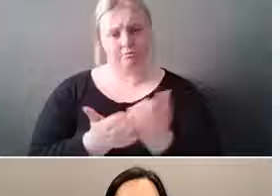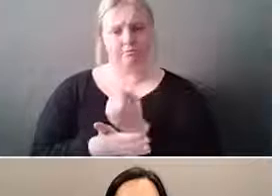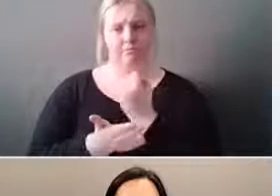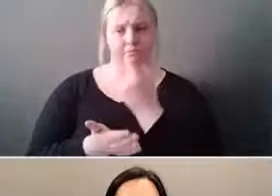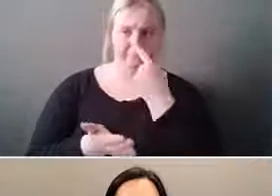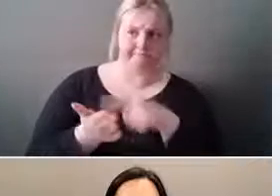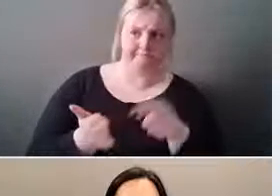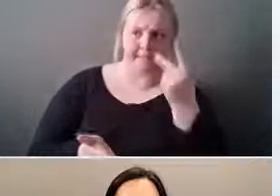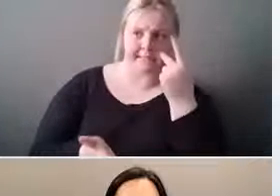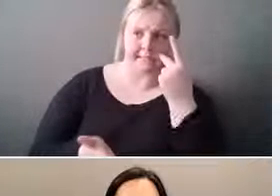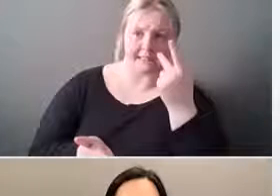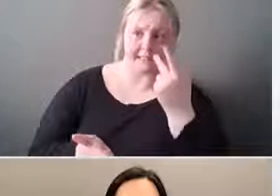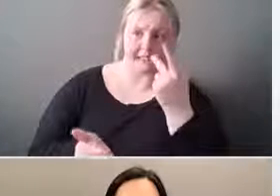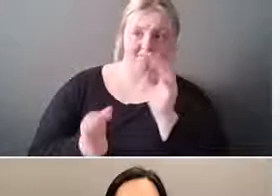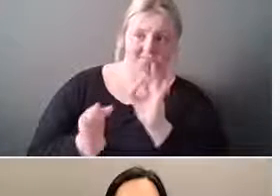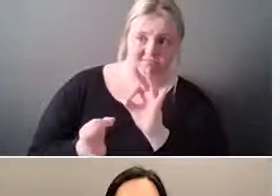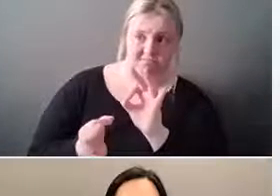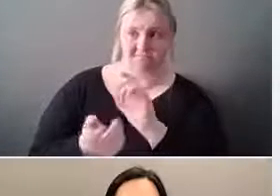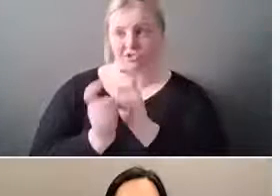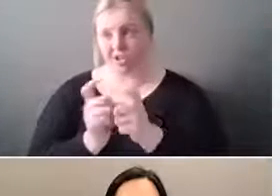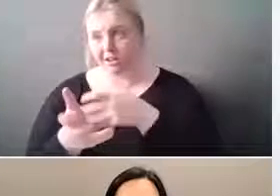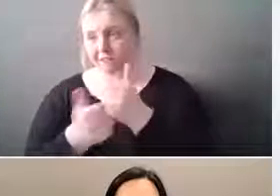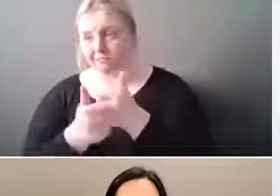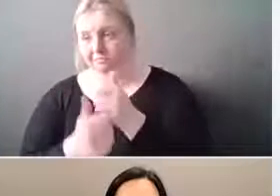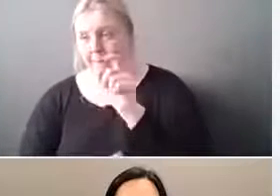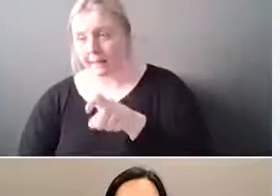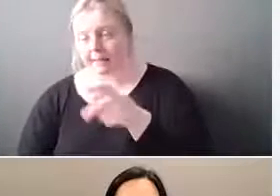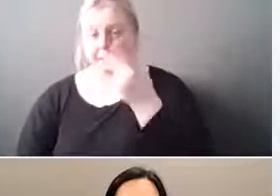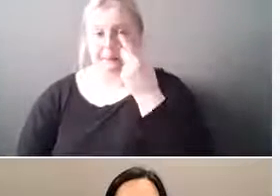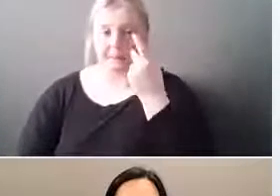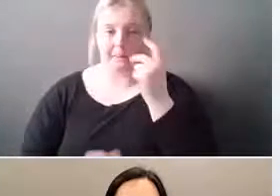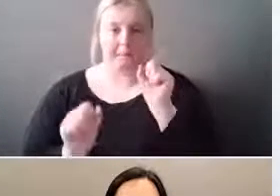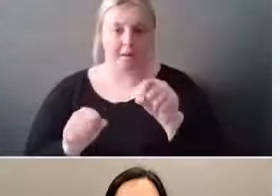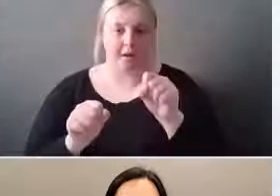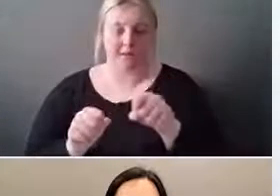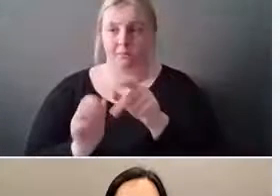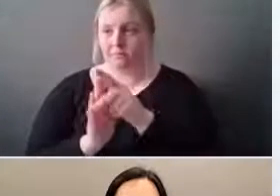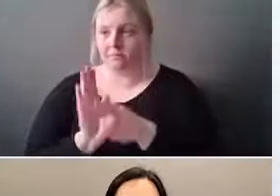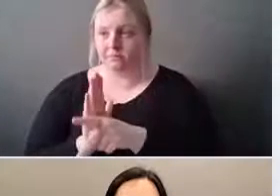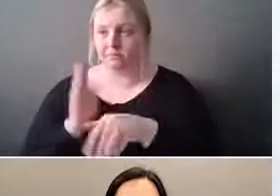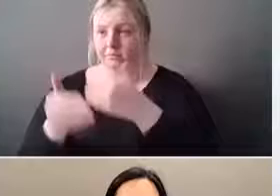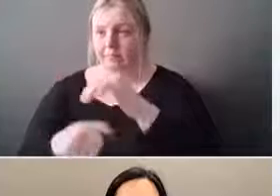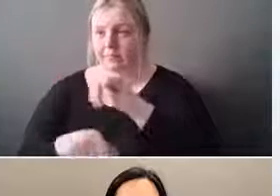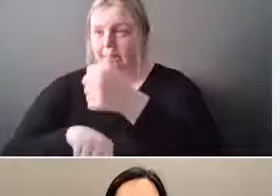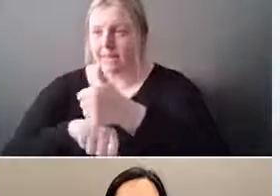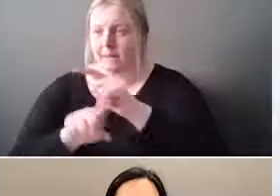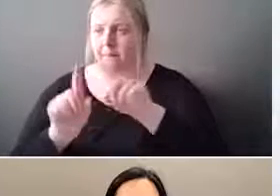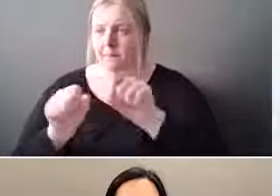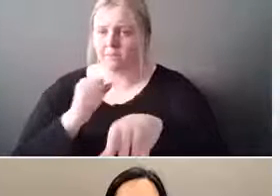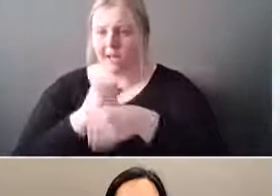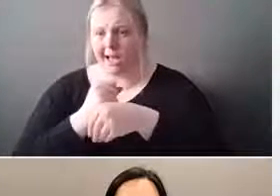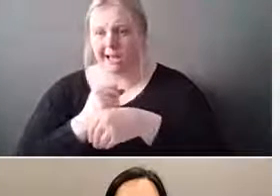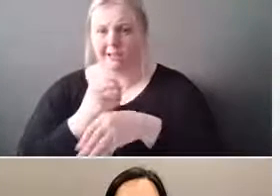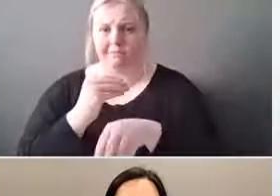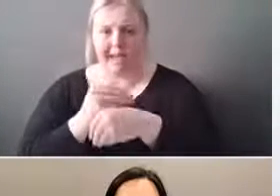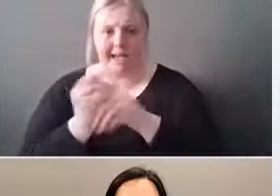see where are you at as an organization with the potential policy and procedure you already have in place, or how and where do we want